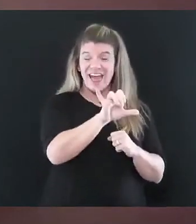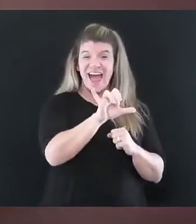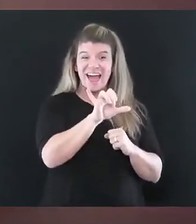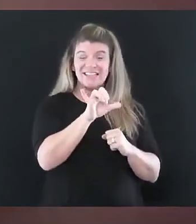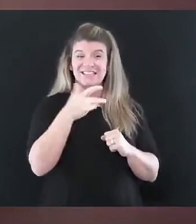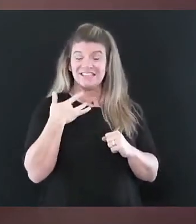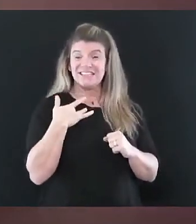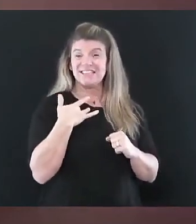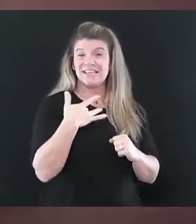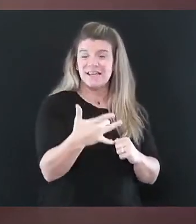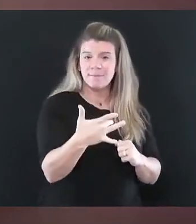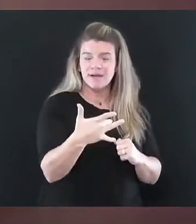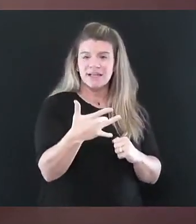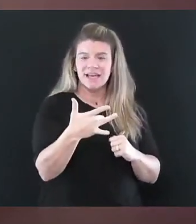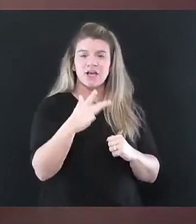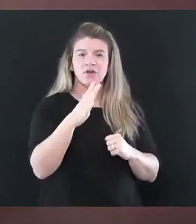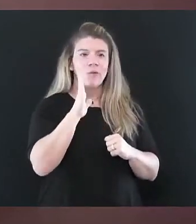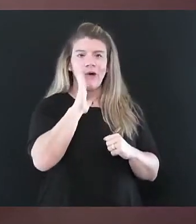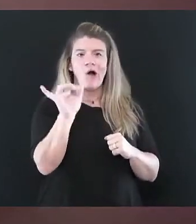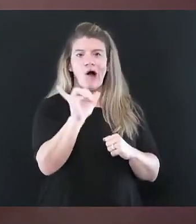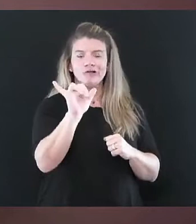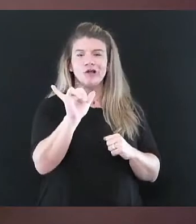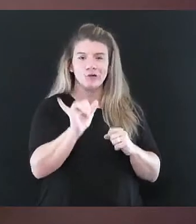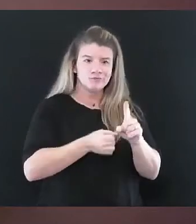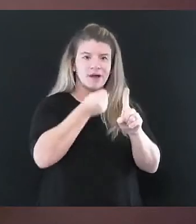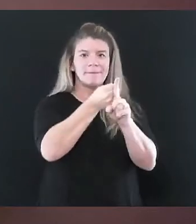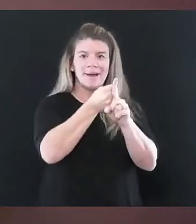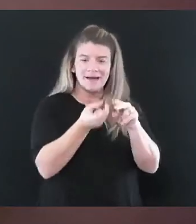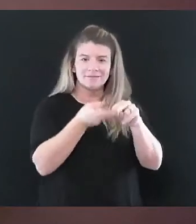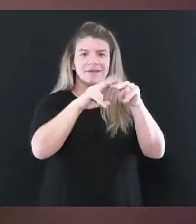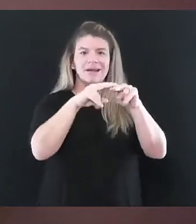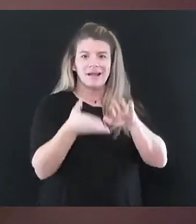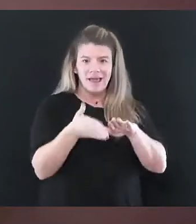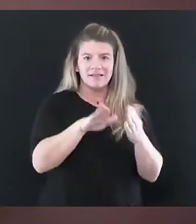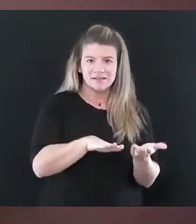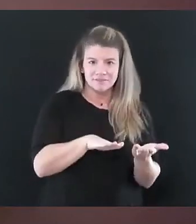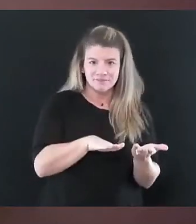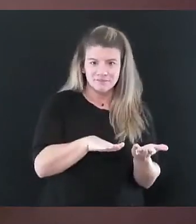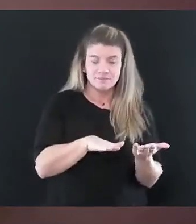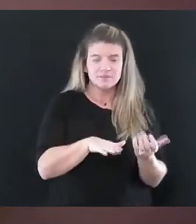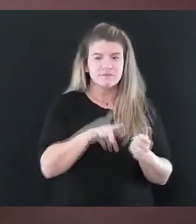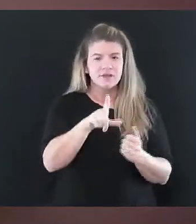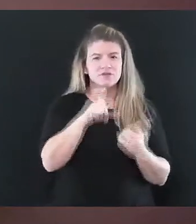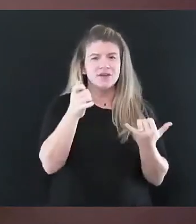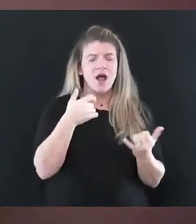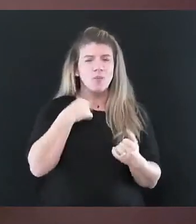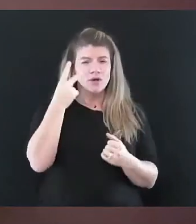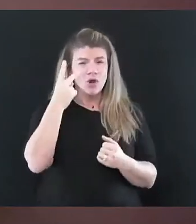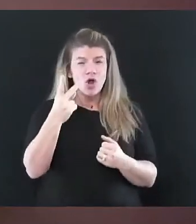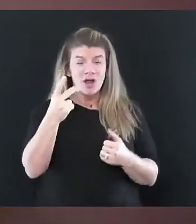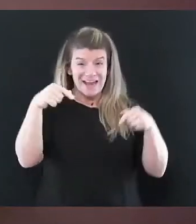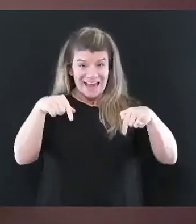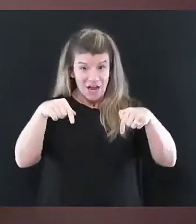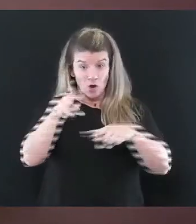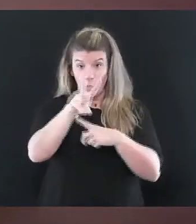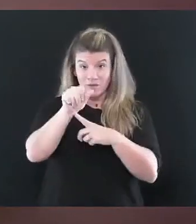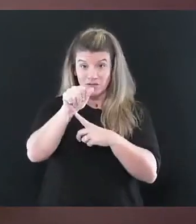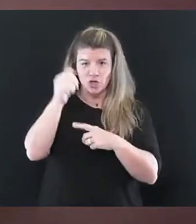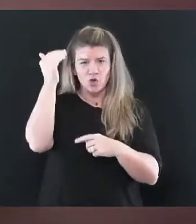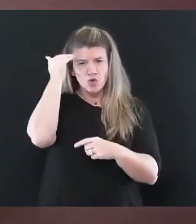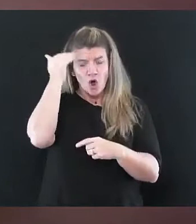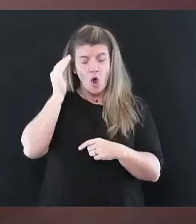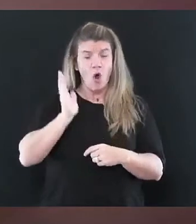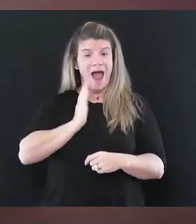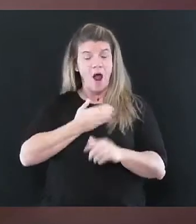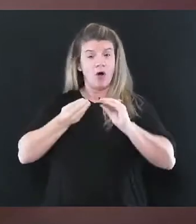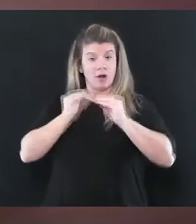in number of deaths. And so as we look at West Virginia, we know that our number of cases